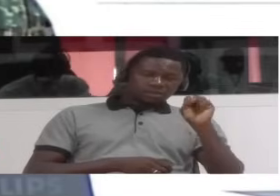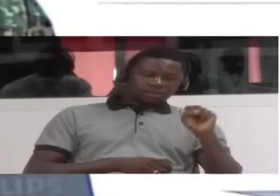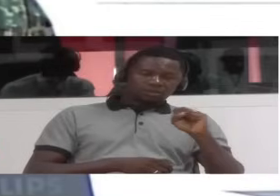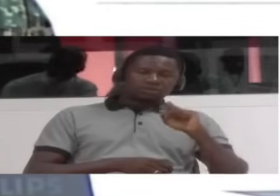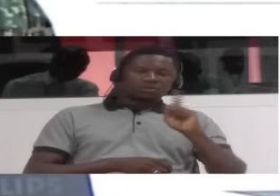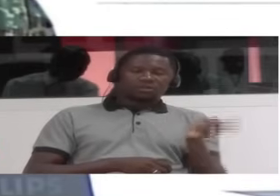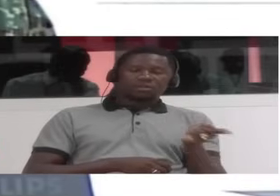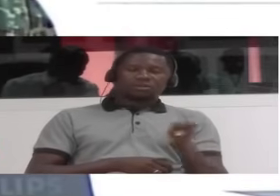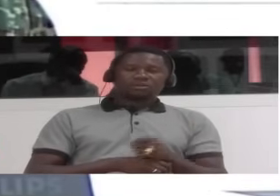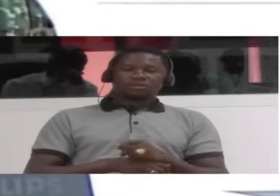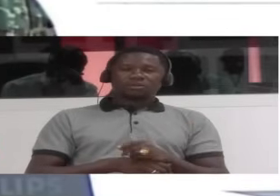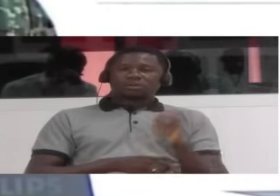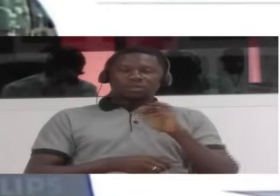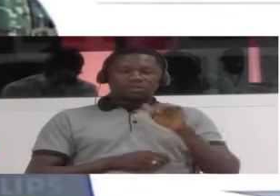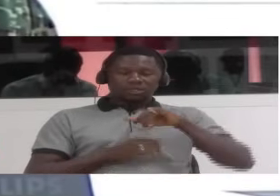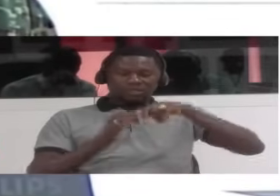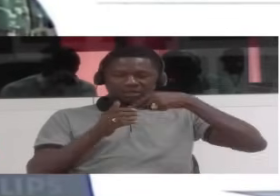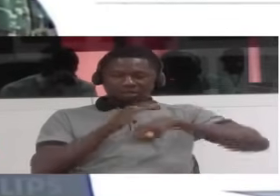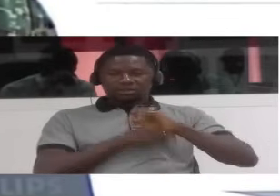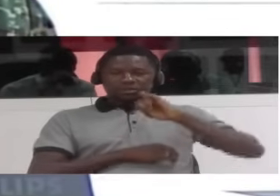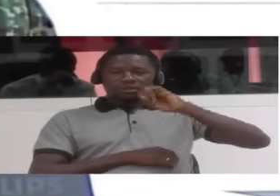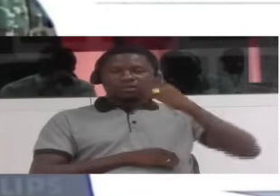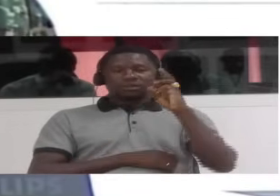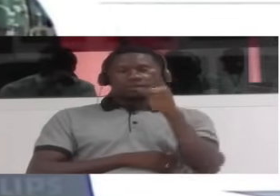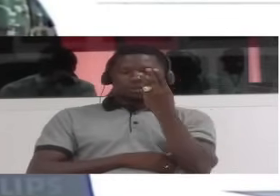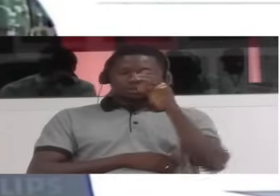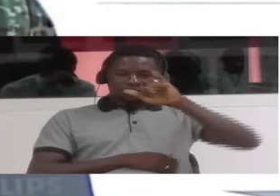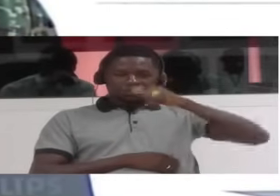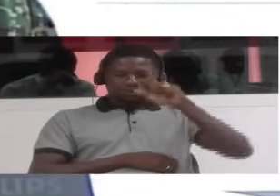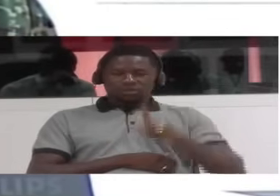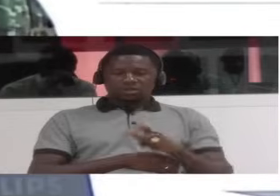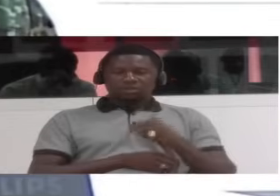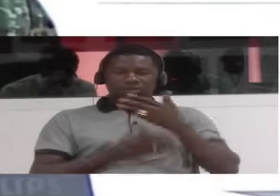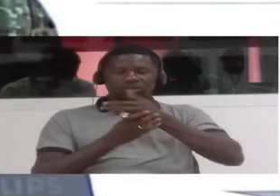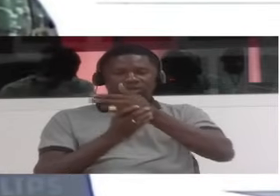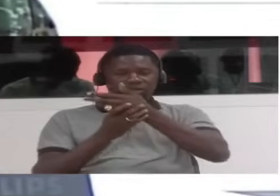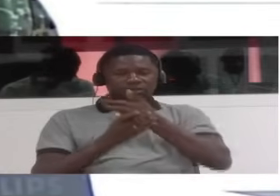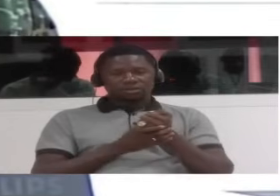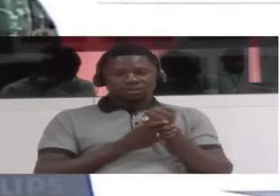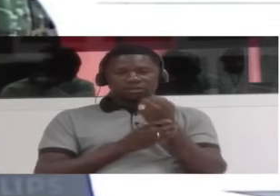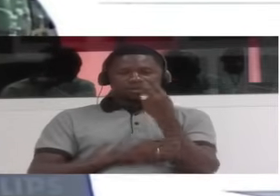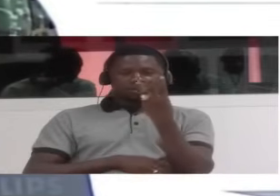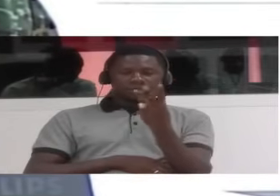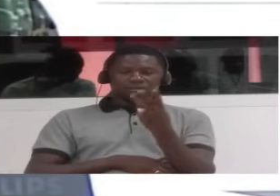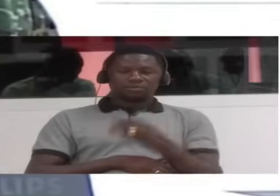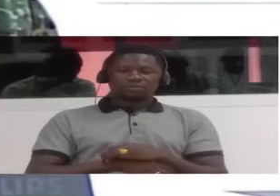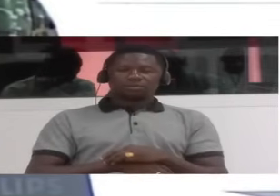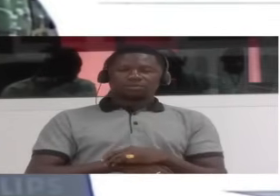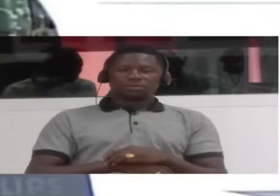July, 1993. And almost a year later, what happened? I completed my training on